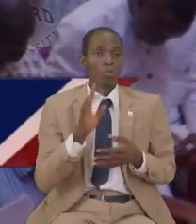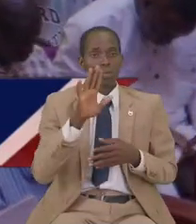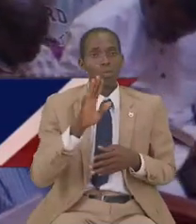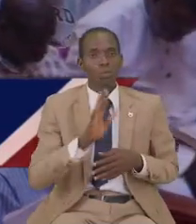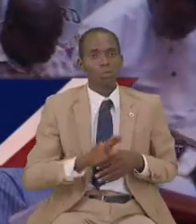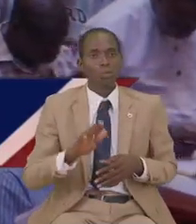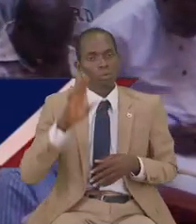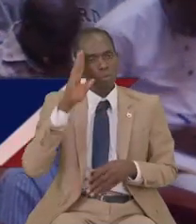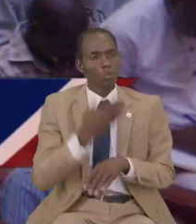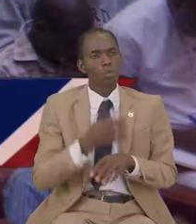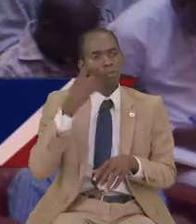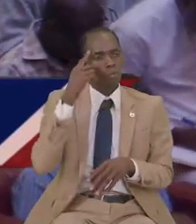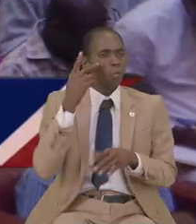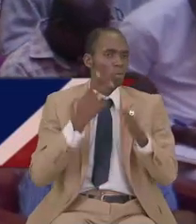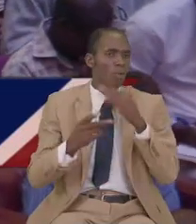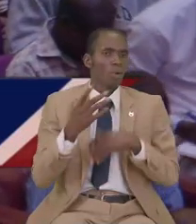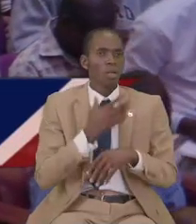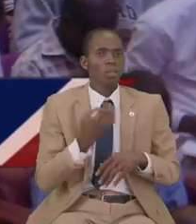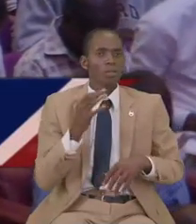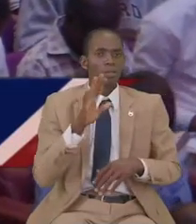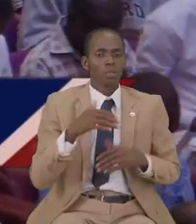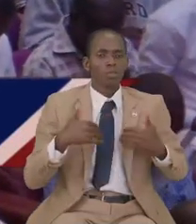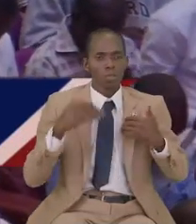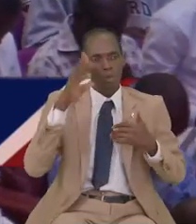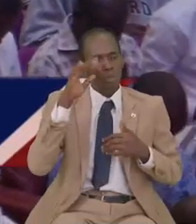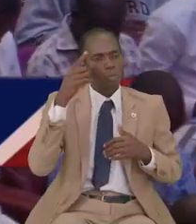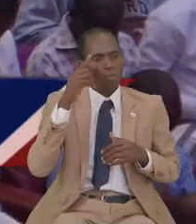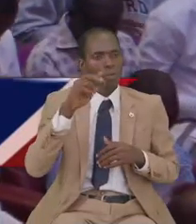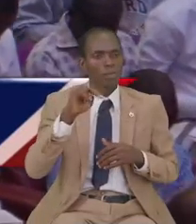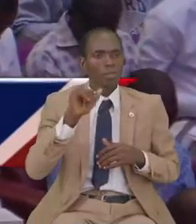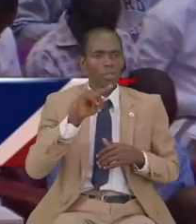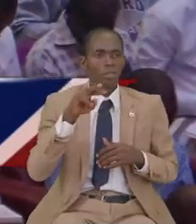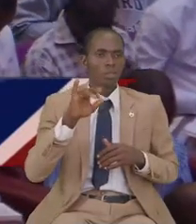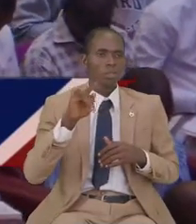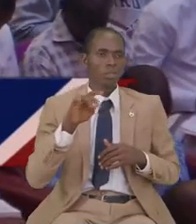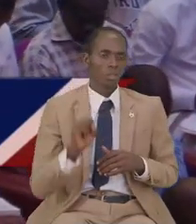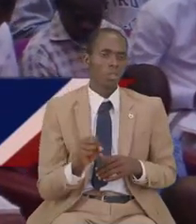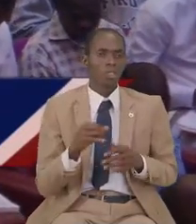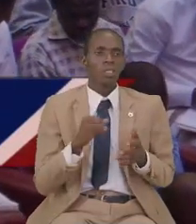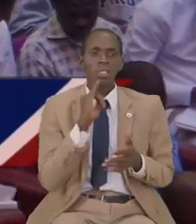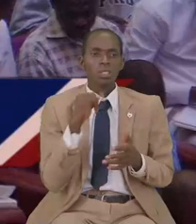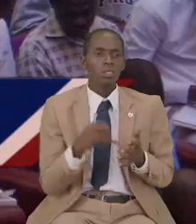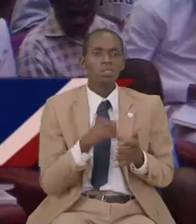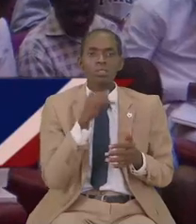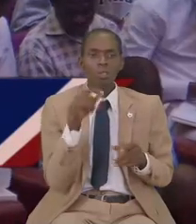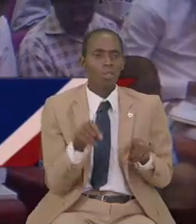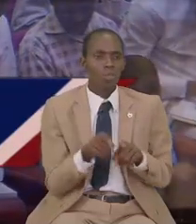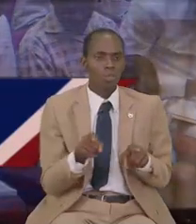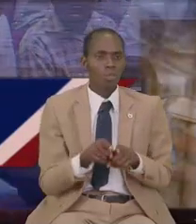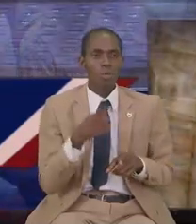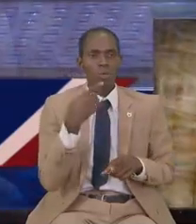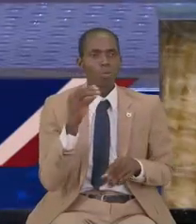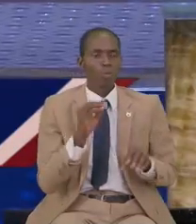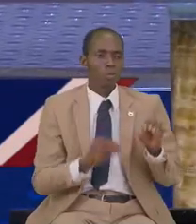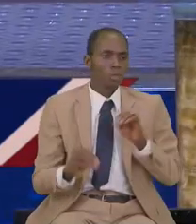Nazarites. Is it not even thus, O ye children of Israel, says the Lord? The Lord